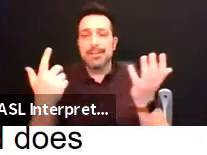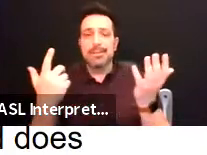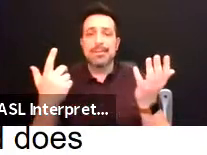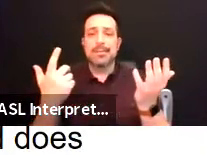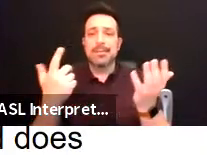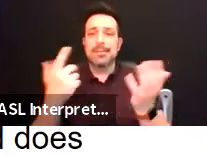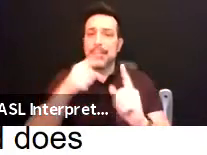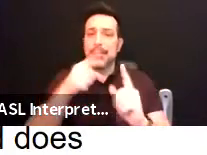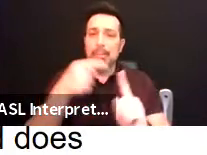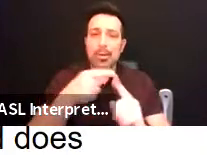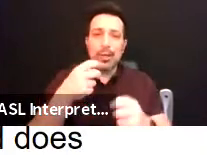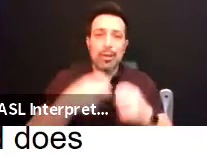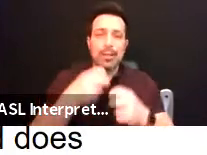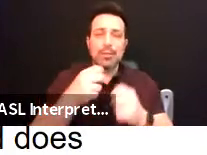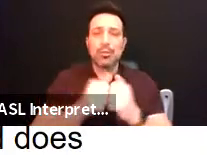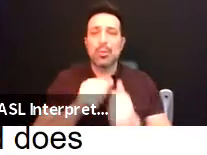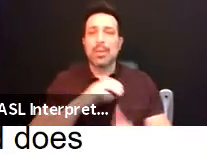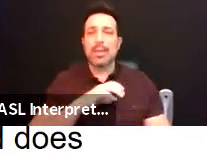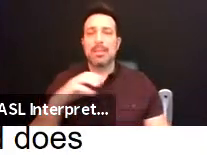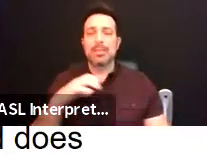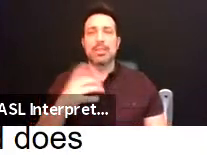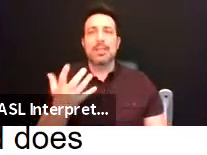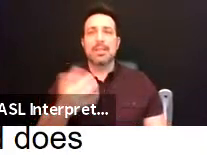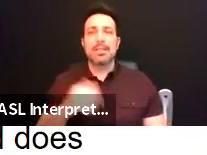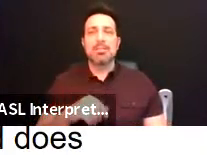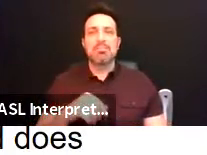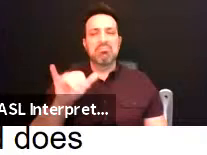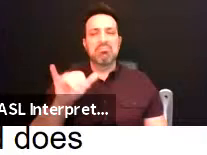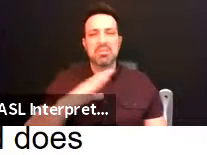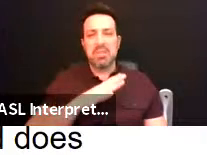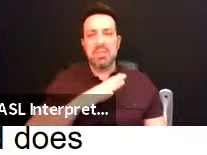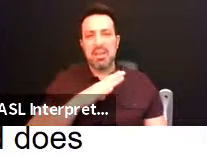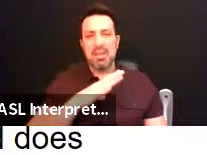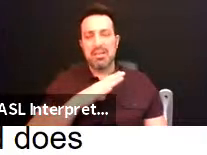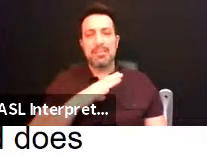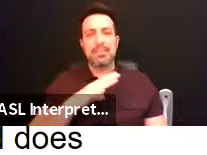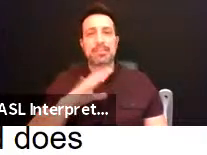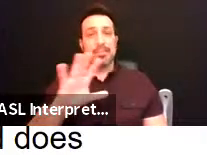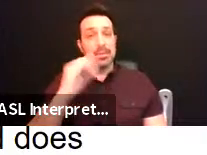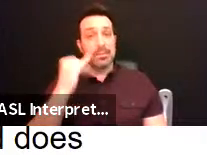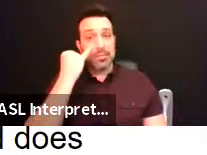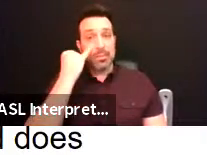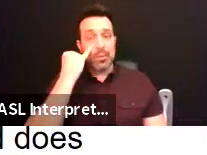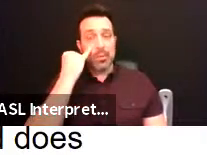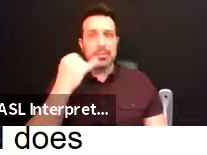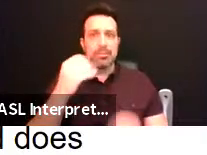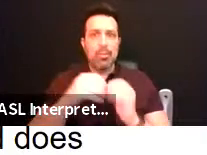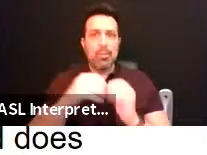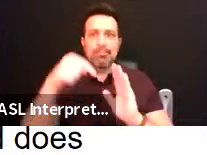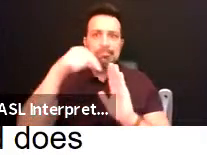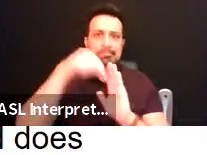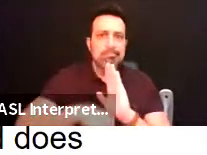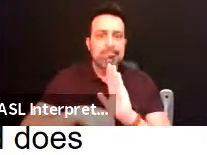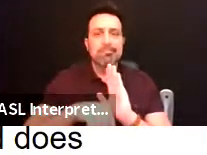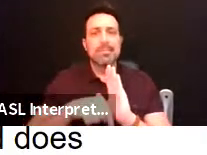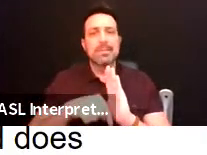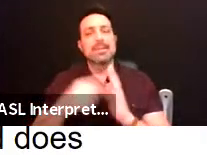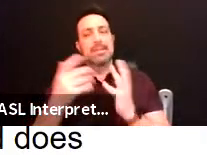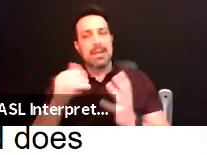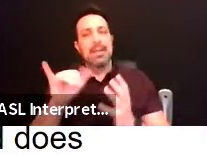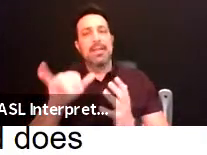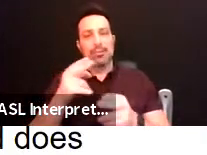a particular issue with the commission. That's fine. But if it's substantive, then that's a